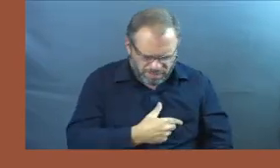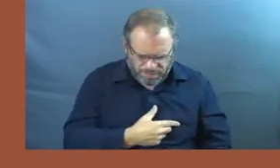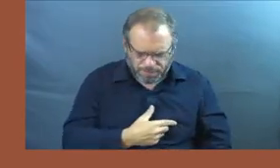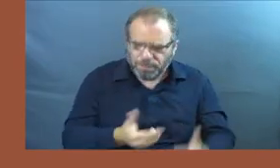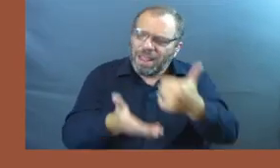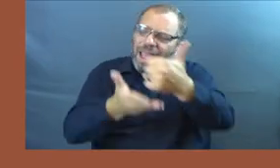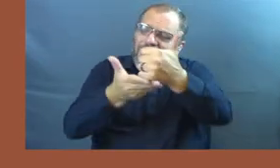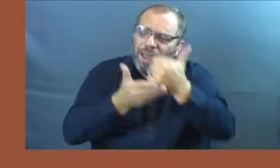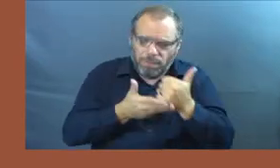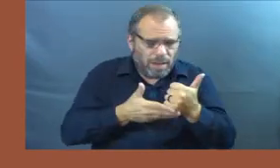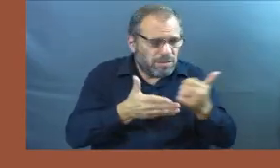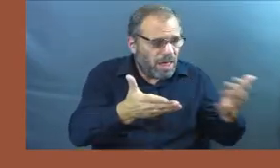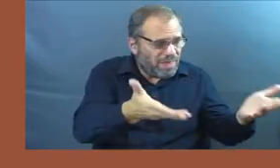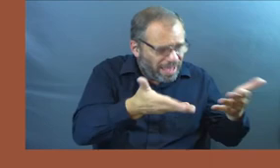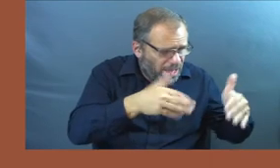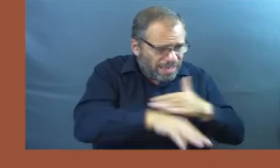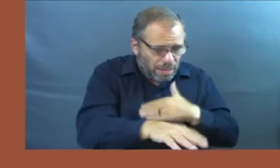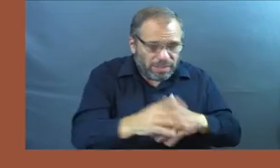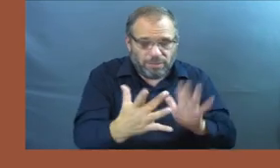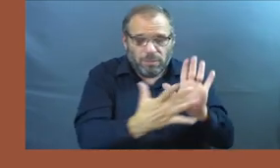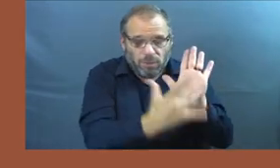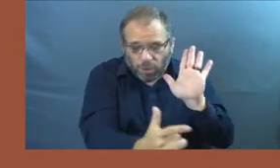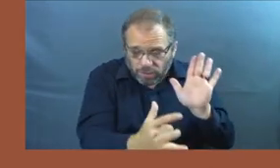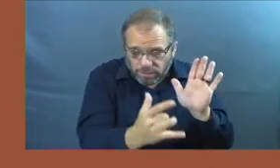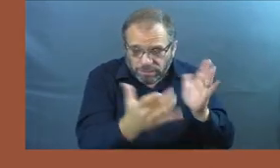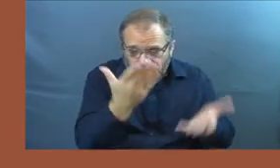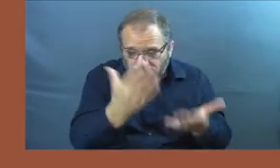Help us to let others into our lives, God, even if we've been hurt,